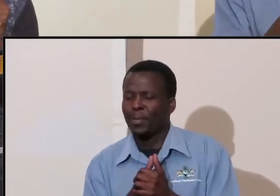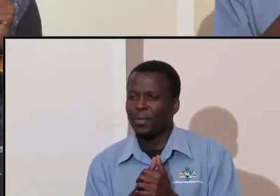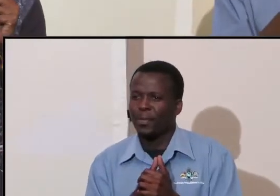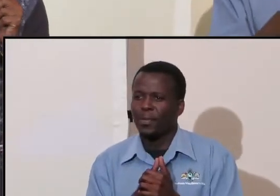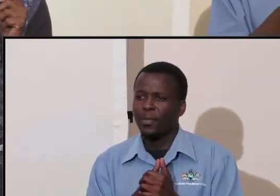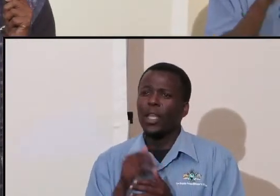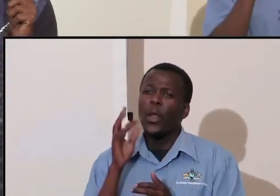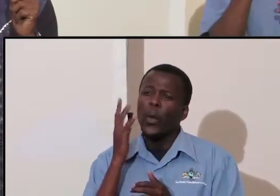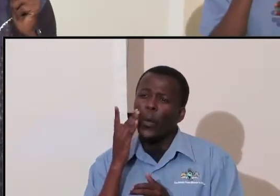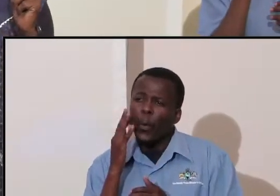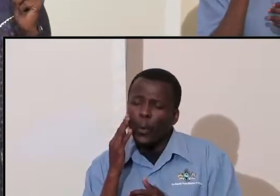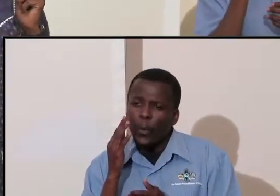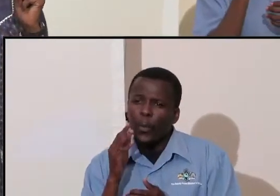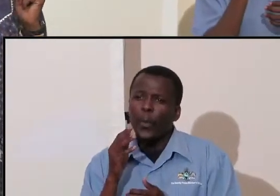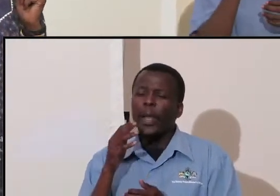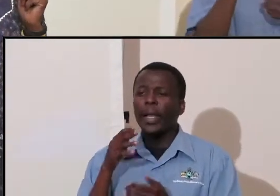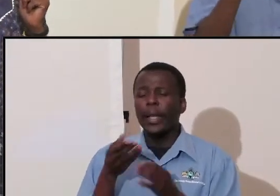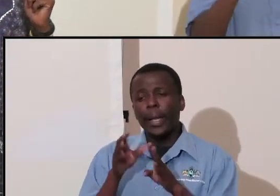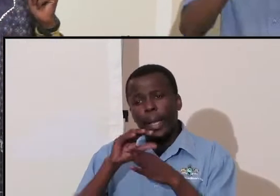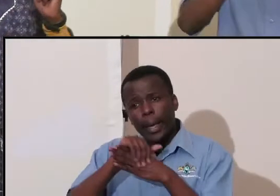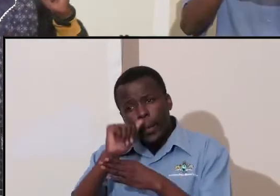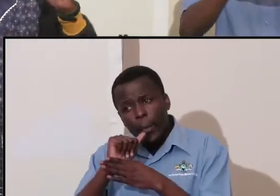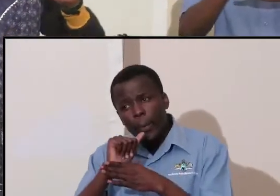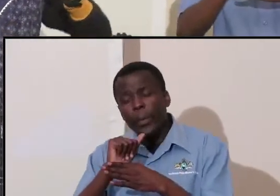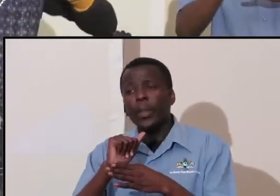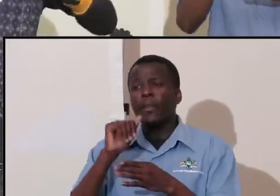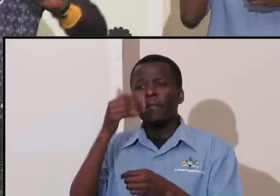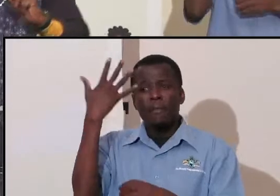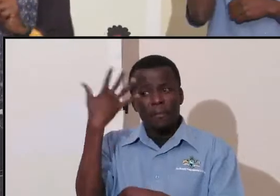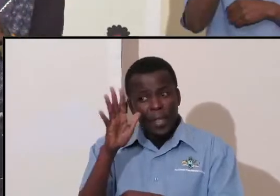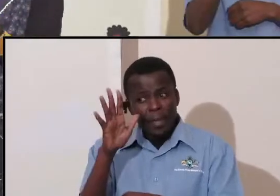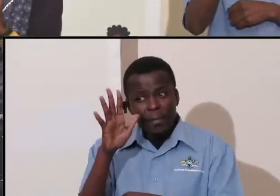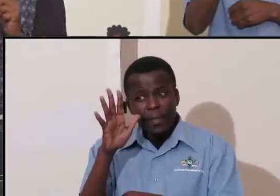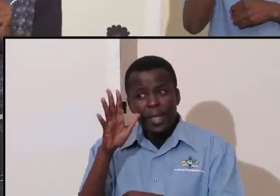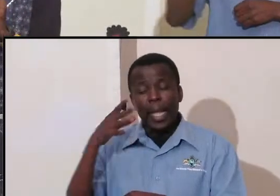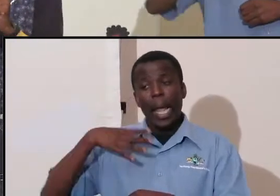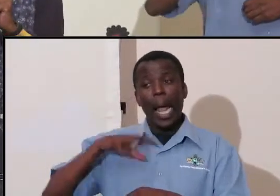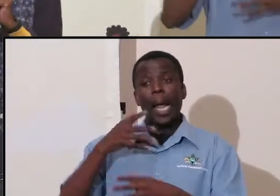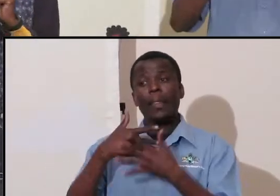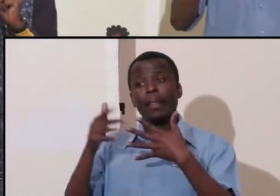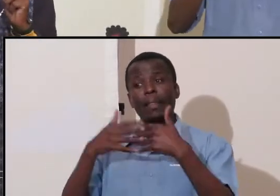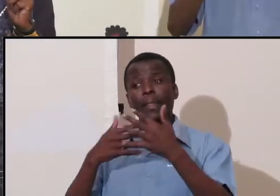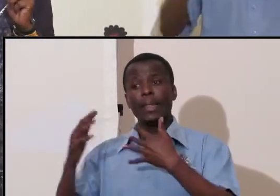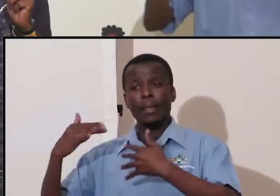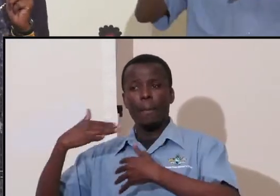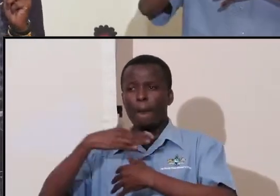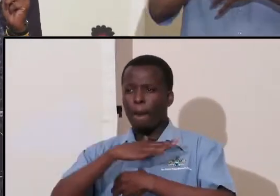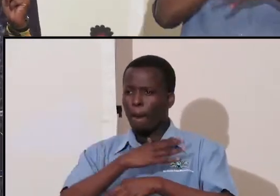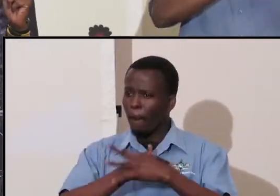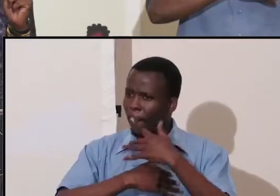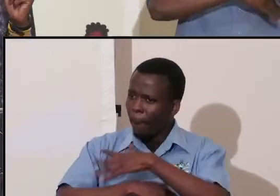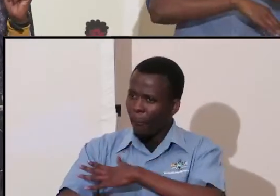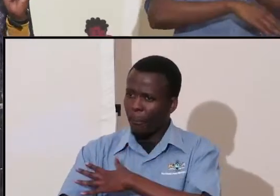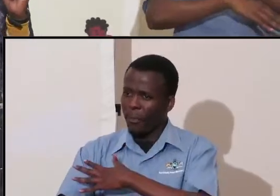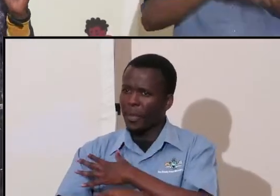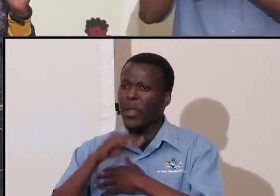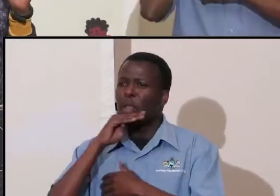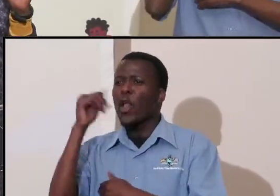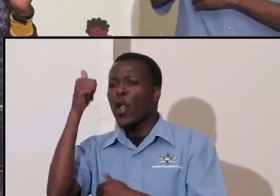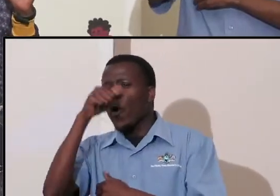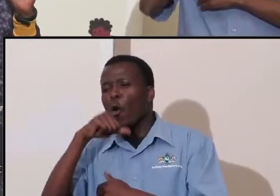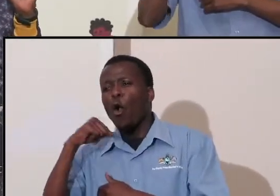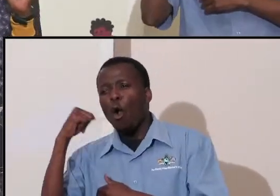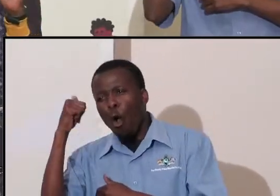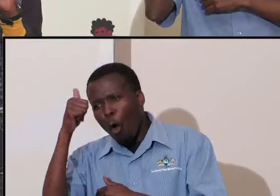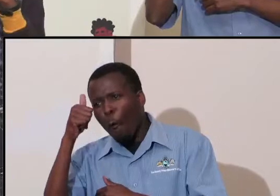Uthi ungefika ke bantu abami ku50 yele kube netinto leti ngena la emizweni ngendalo yaNkulunkulu